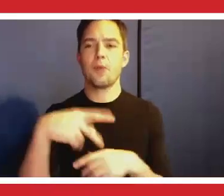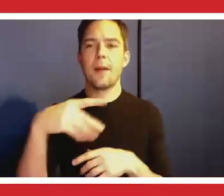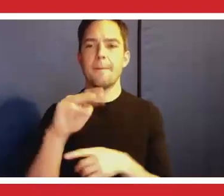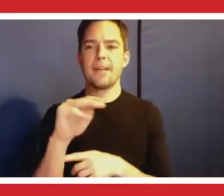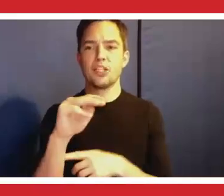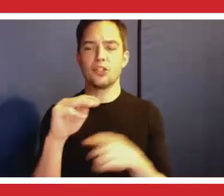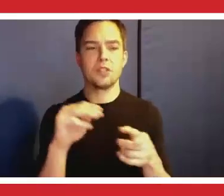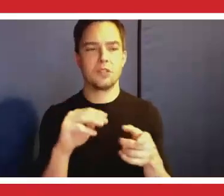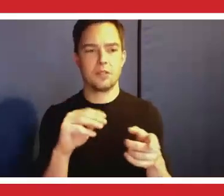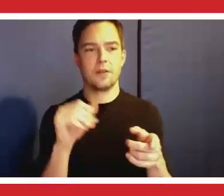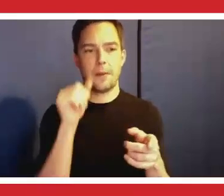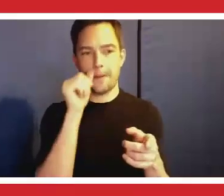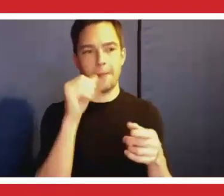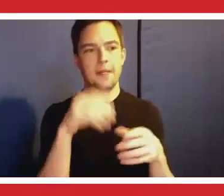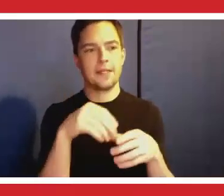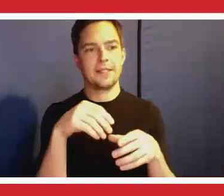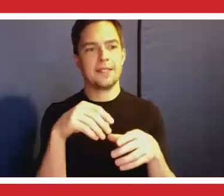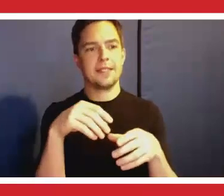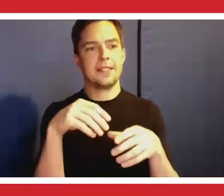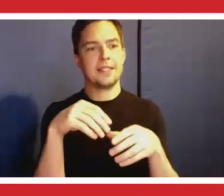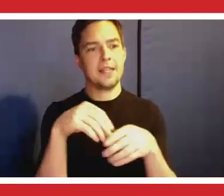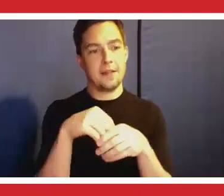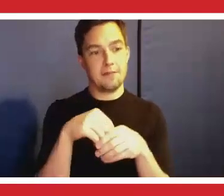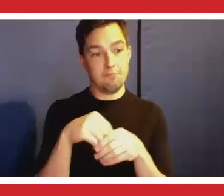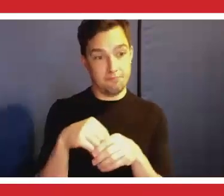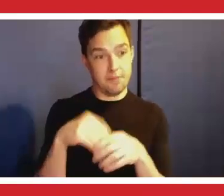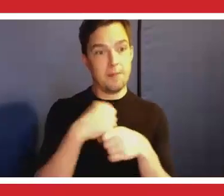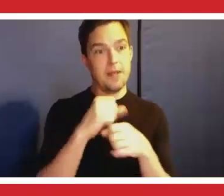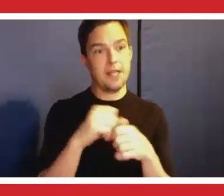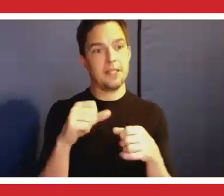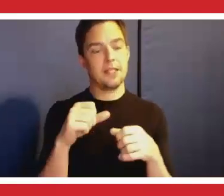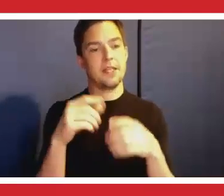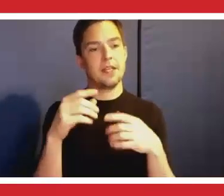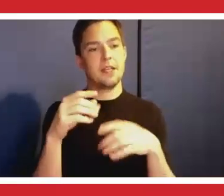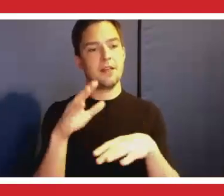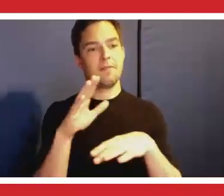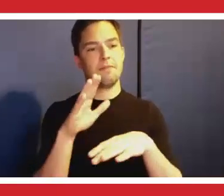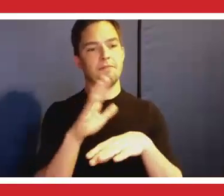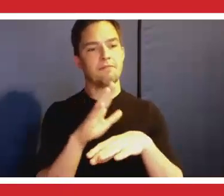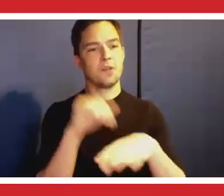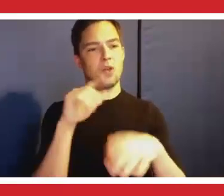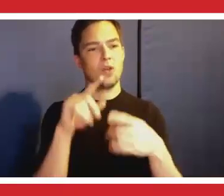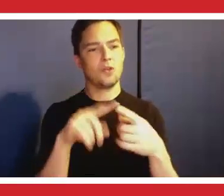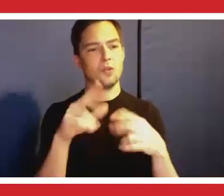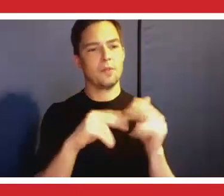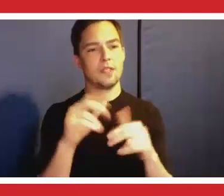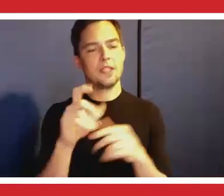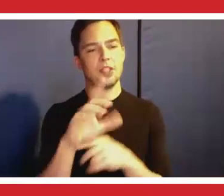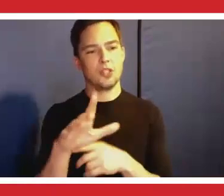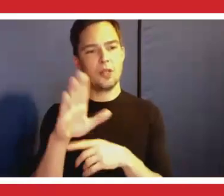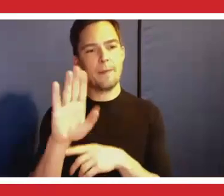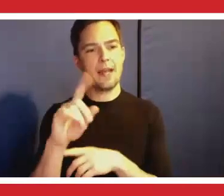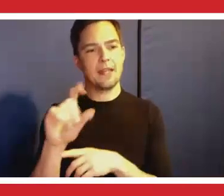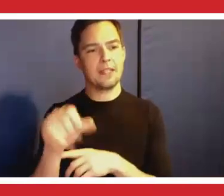an impoverished country at that time. By 2021, which was the 50th anniversary of our country's birth. So